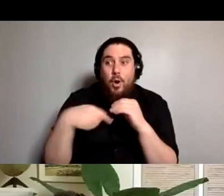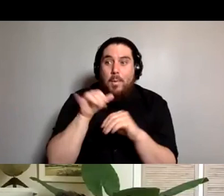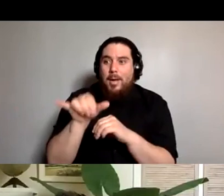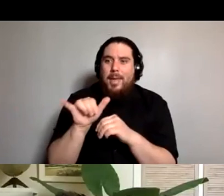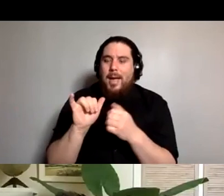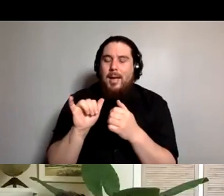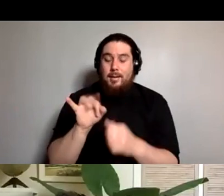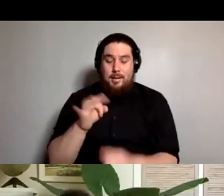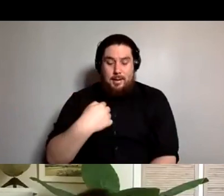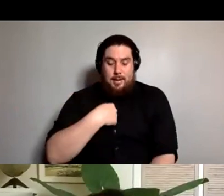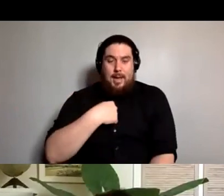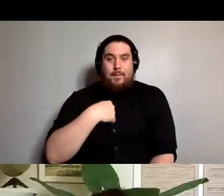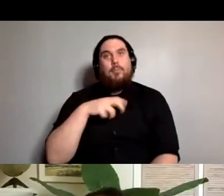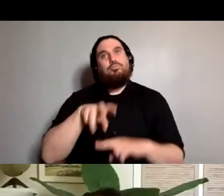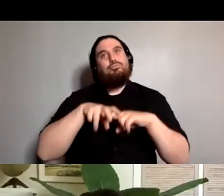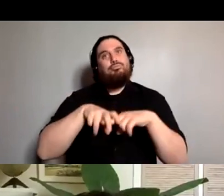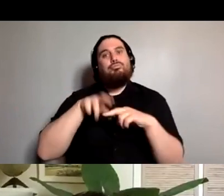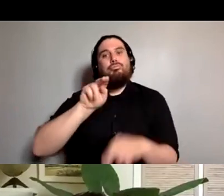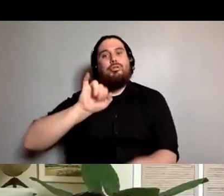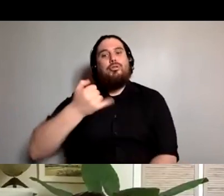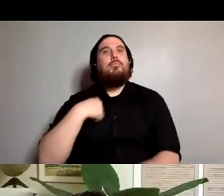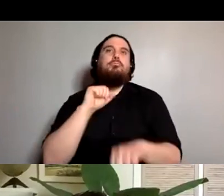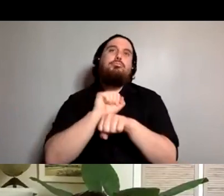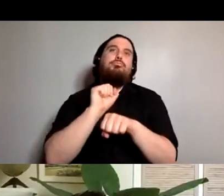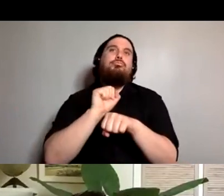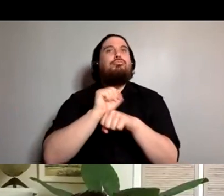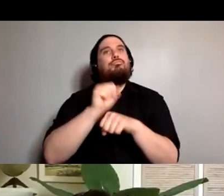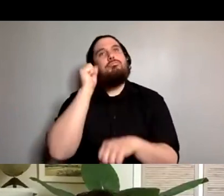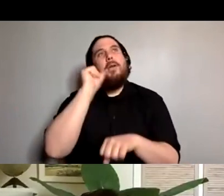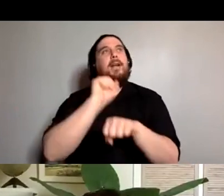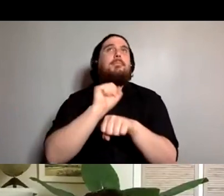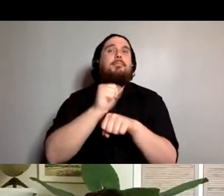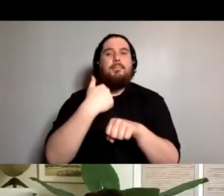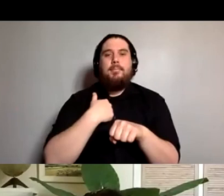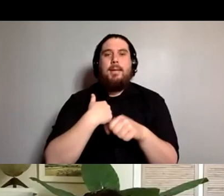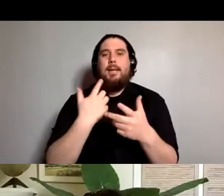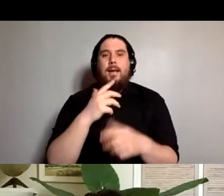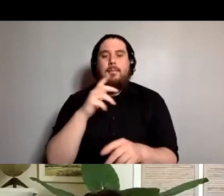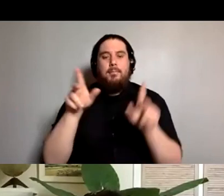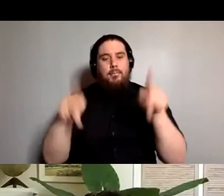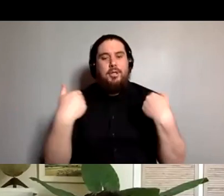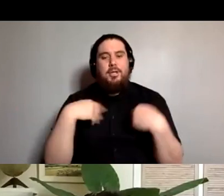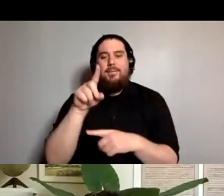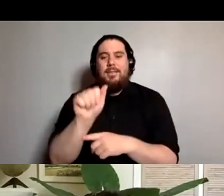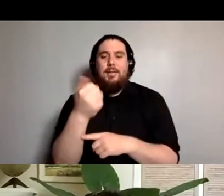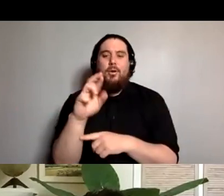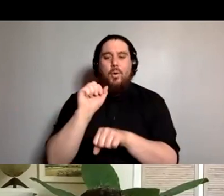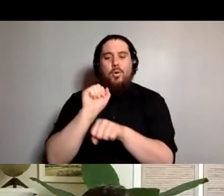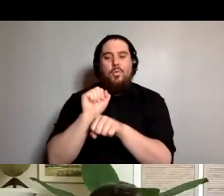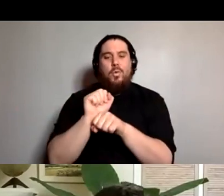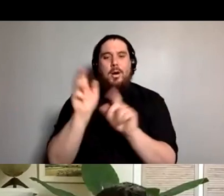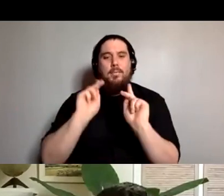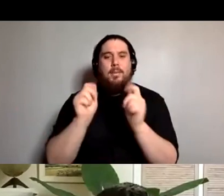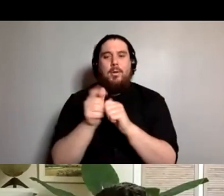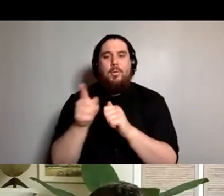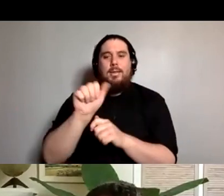if I'm just sitting in New Jersey and working, doing my daily job, and I'm either a person with a disability or work with disabilities or have people with disabilities, my